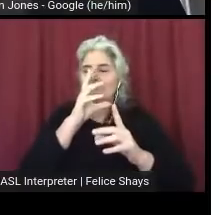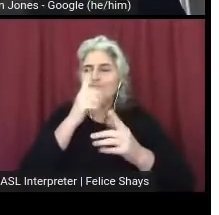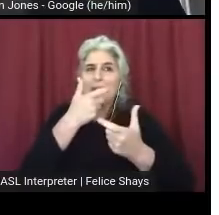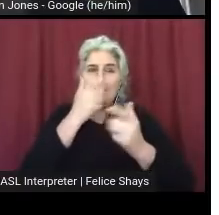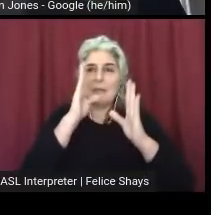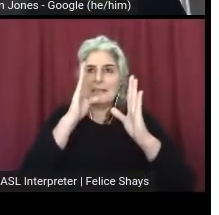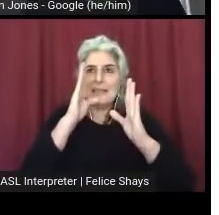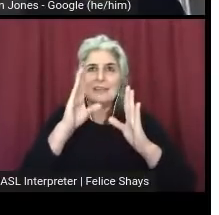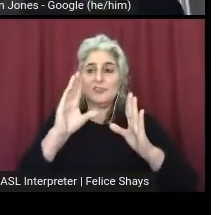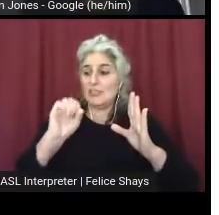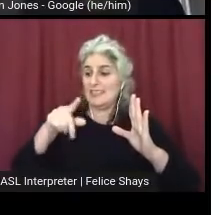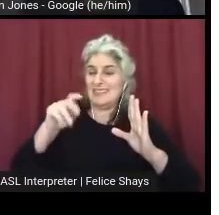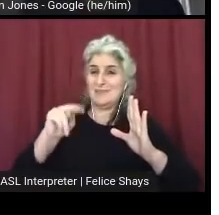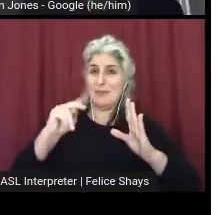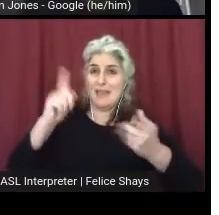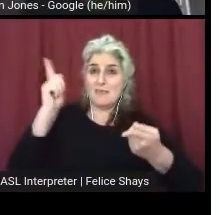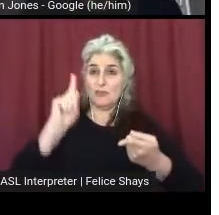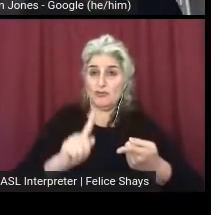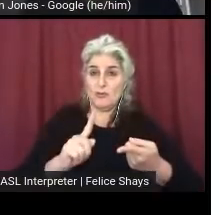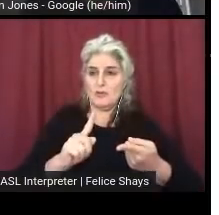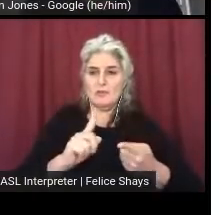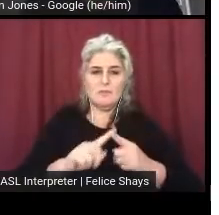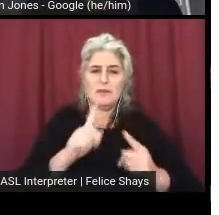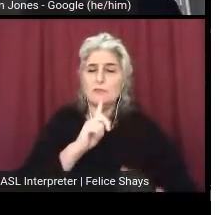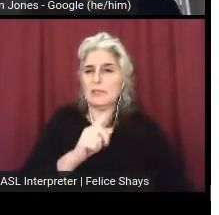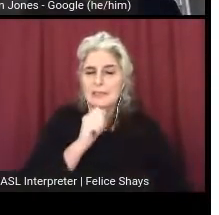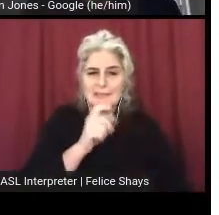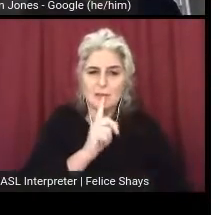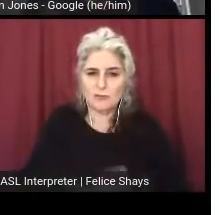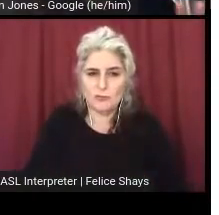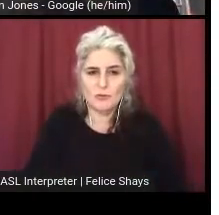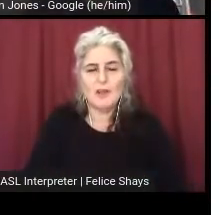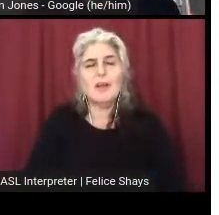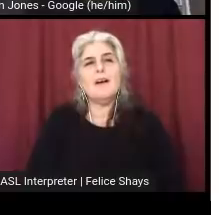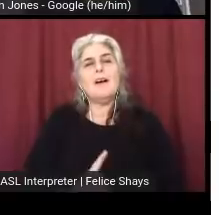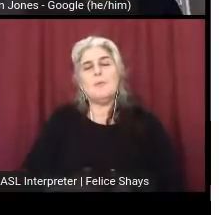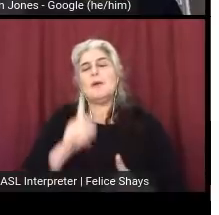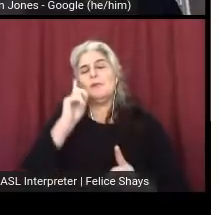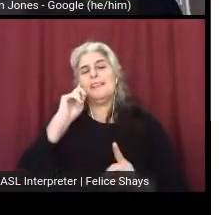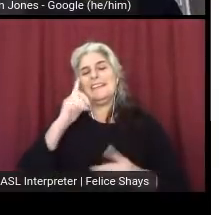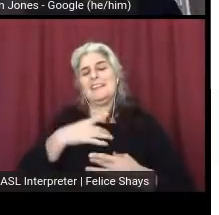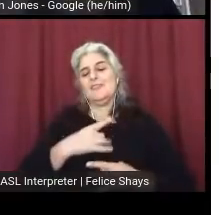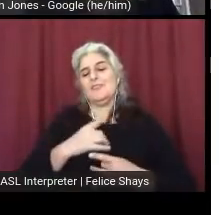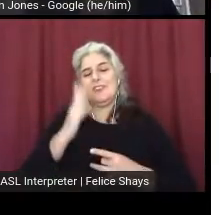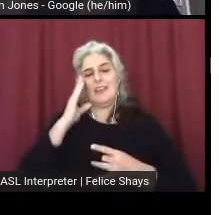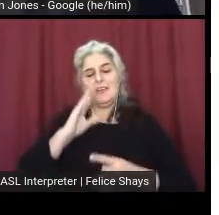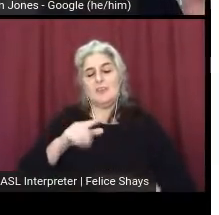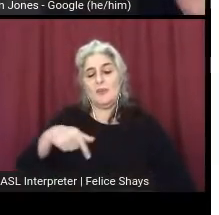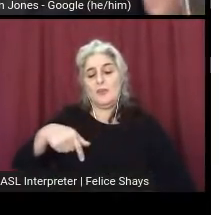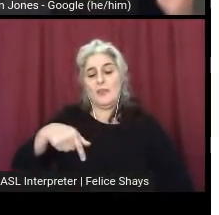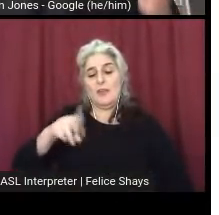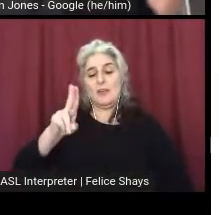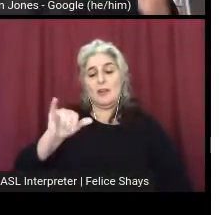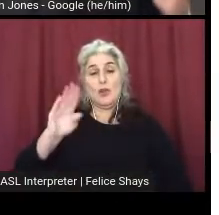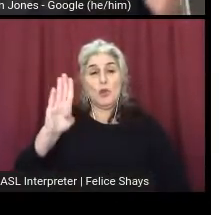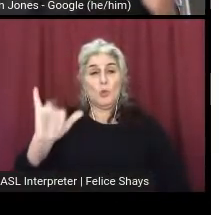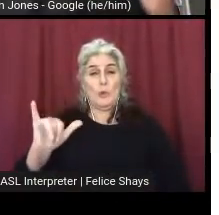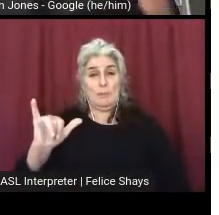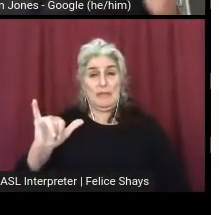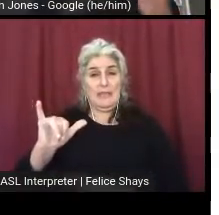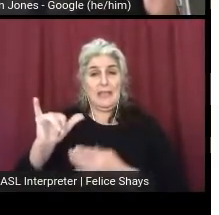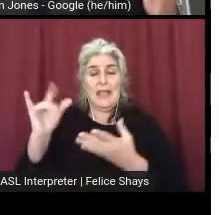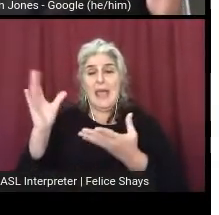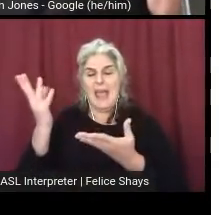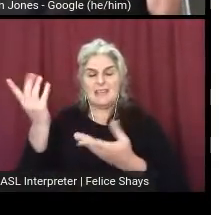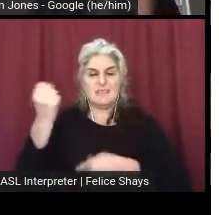I was not surprised, although somewhat saddened, to see that Quibi has gone or is headed out of business, betting on the idea that attention spans are short